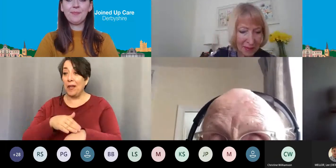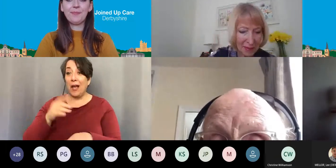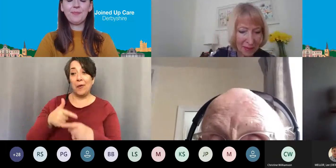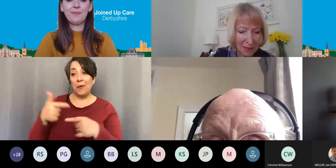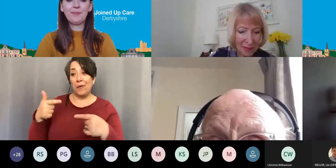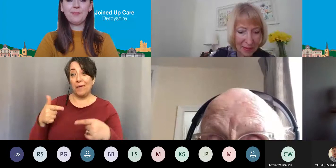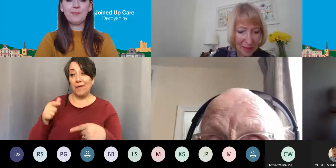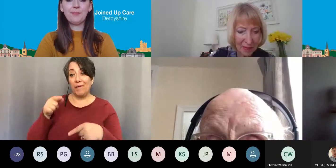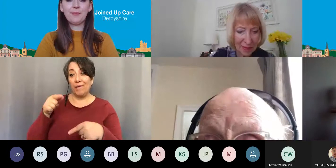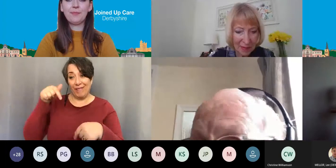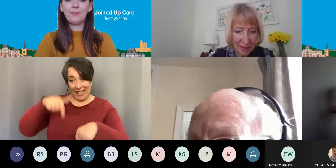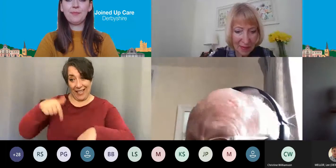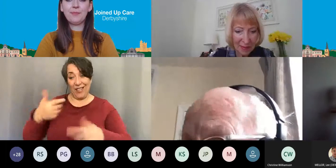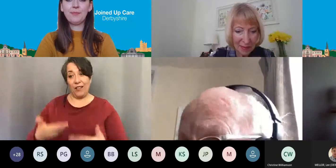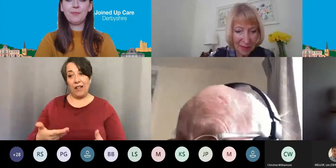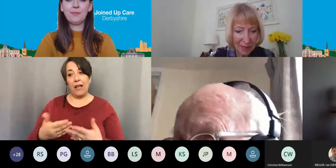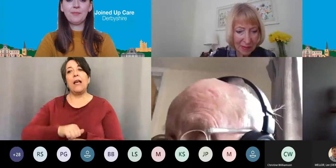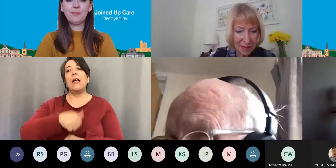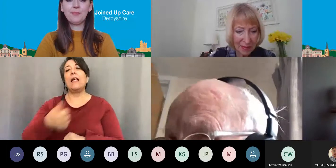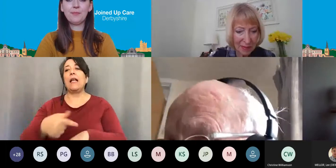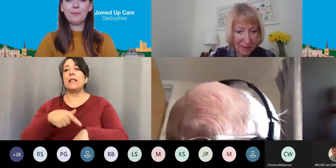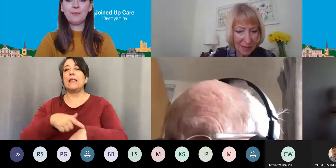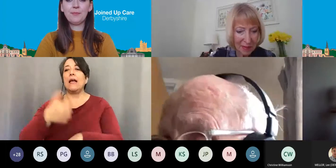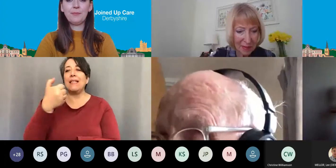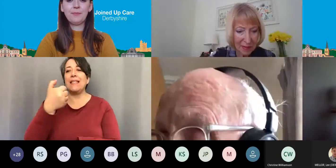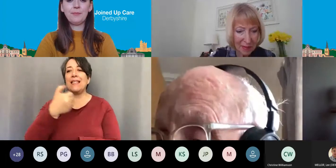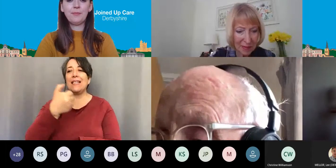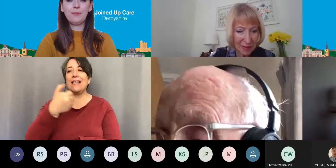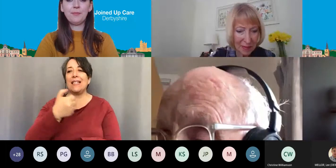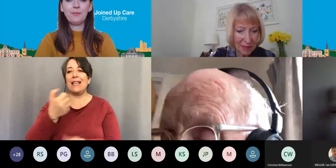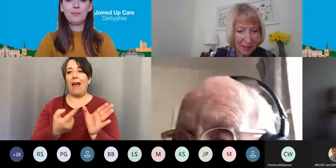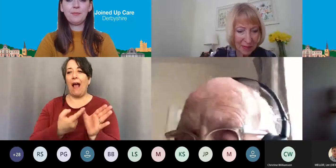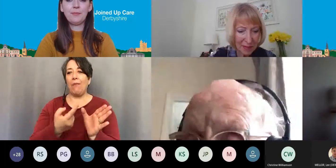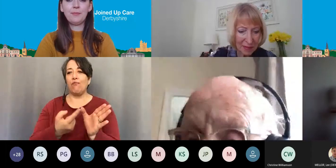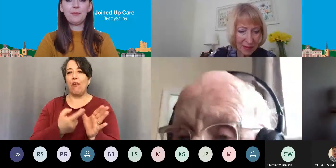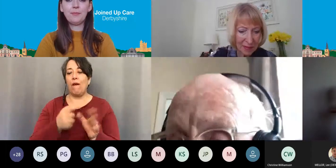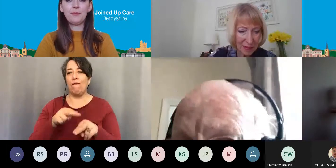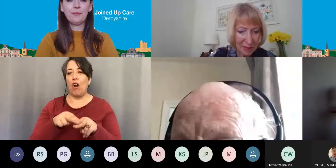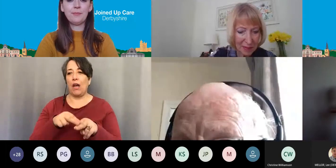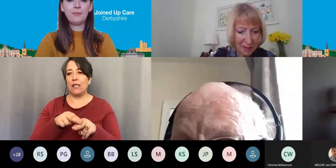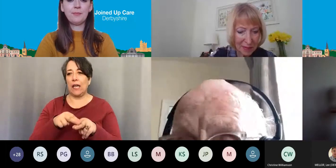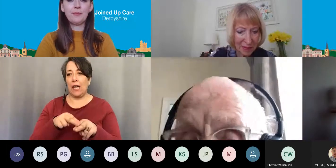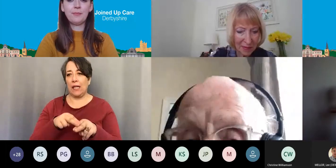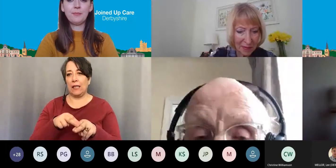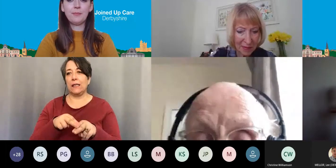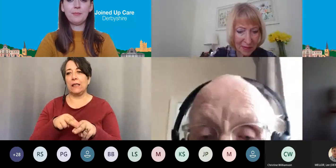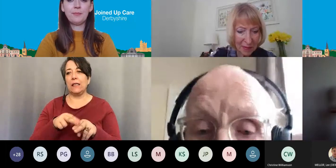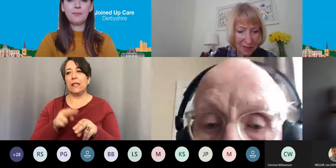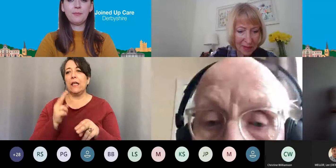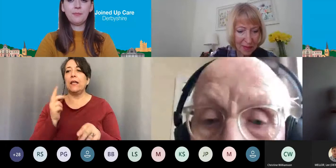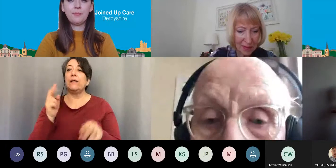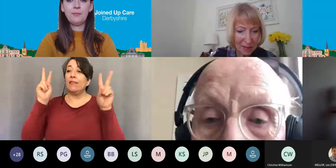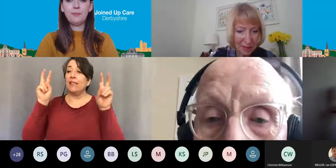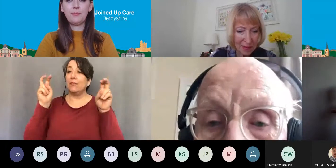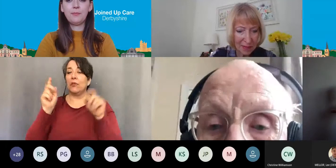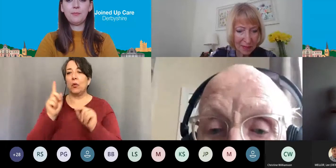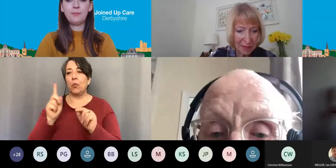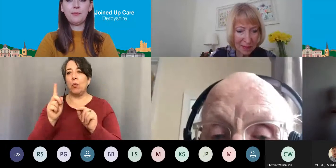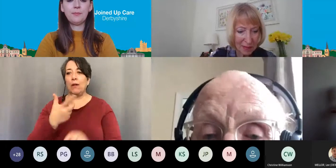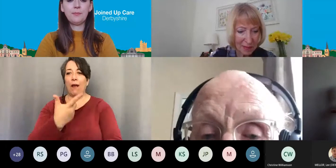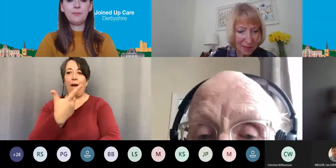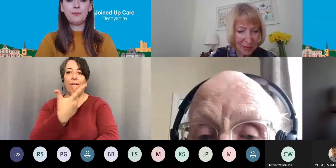on the 16th of April. That's a Friday, and we will be talking about the vaccine rollout in